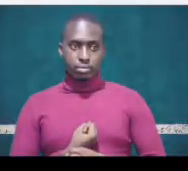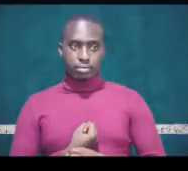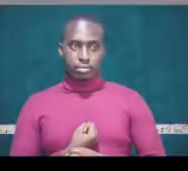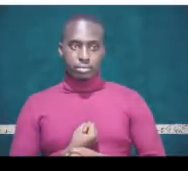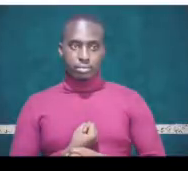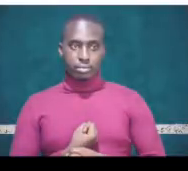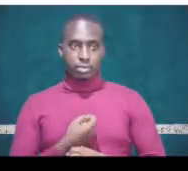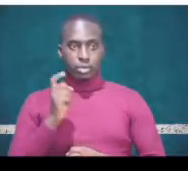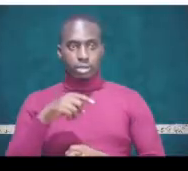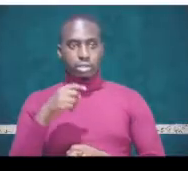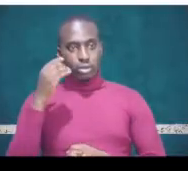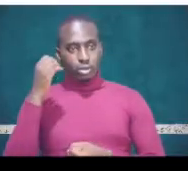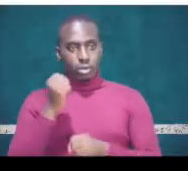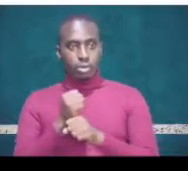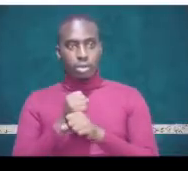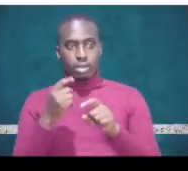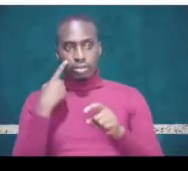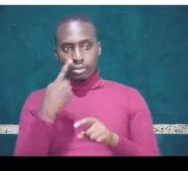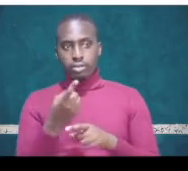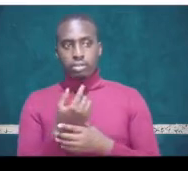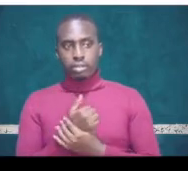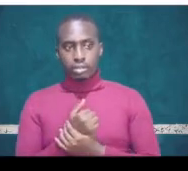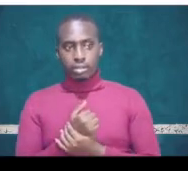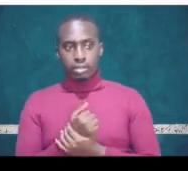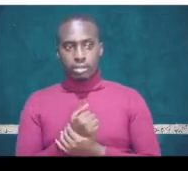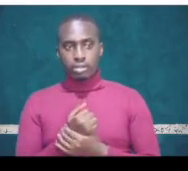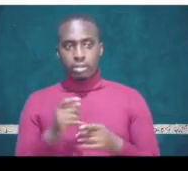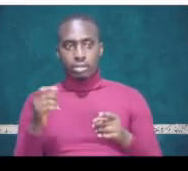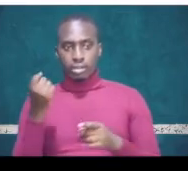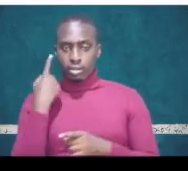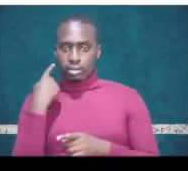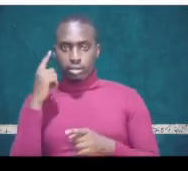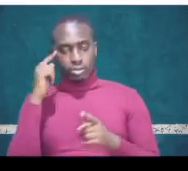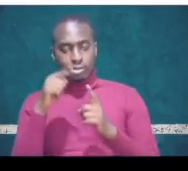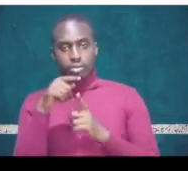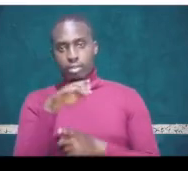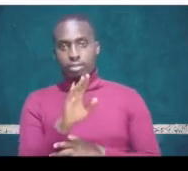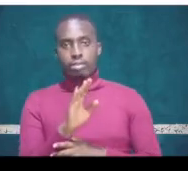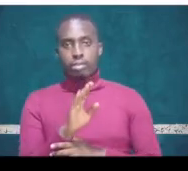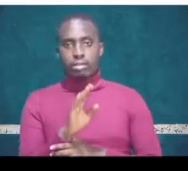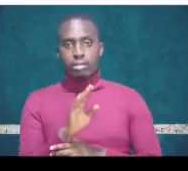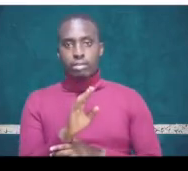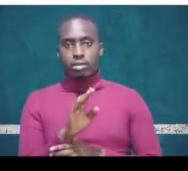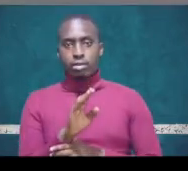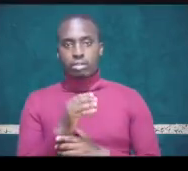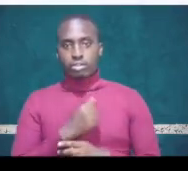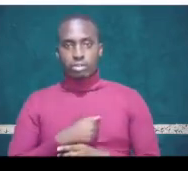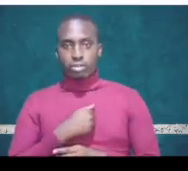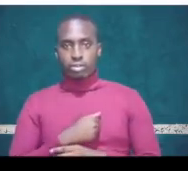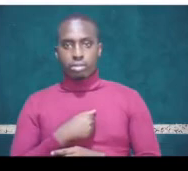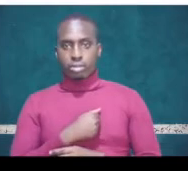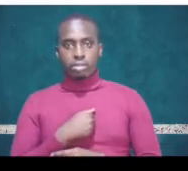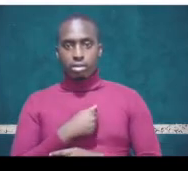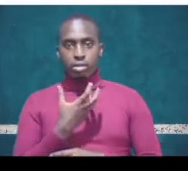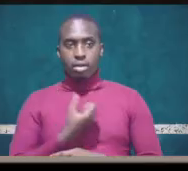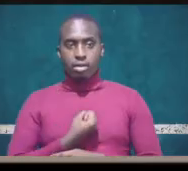we need now to perform, let's see. So listen to that one. I'm sorry. Well, there